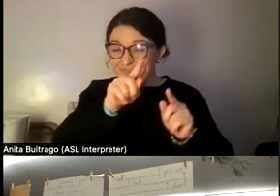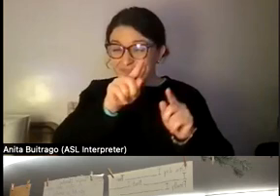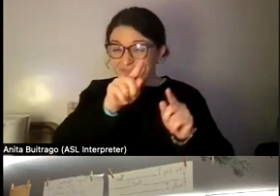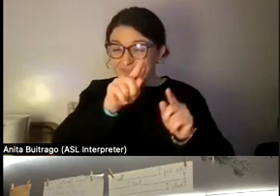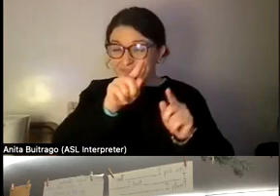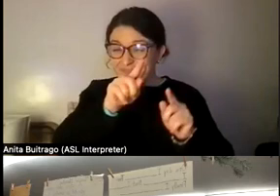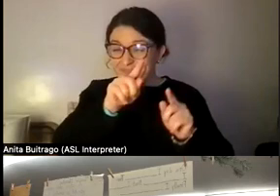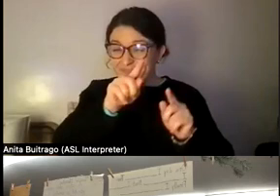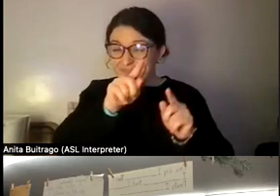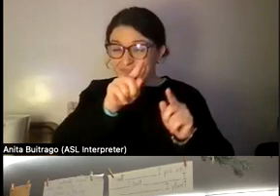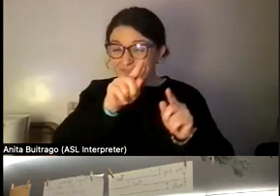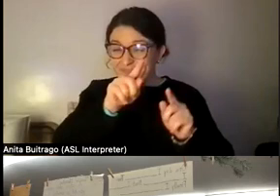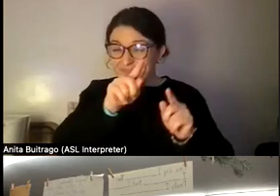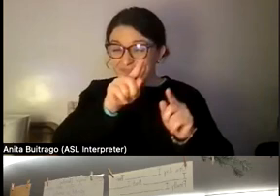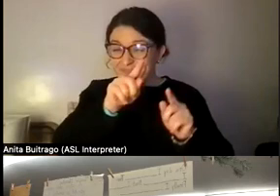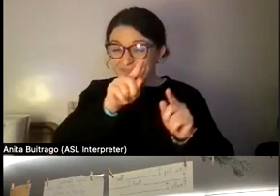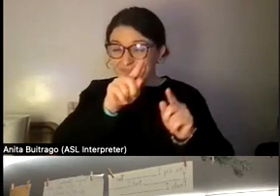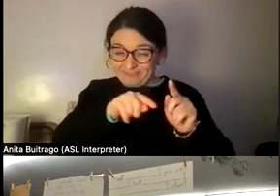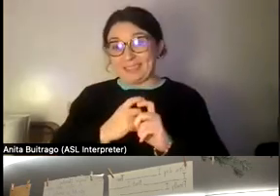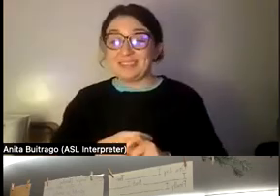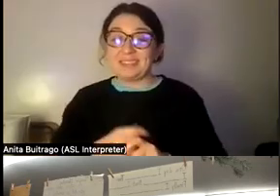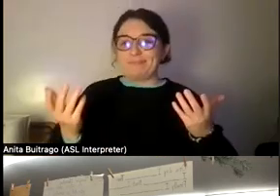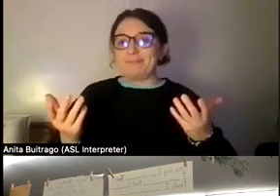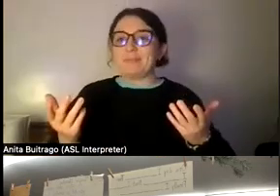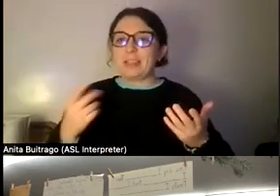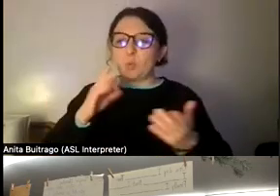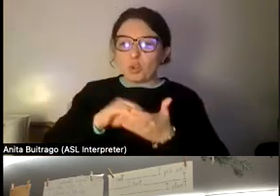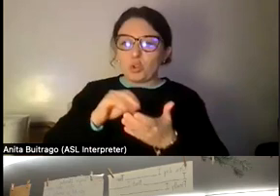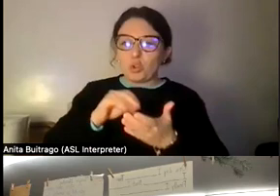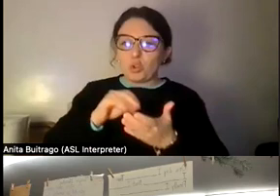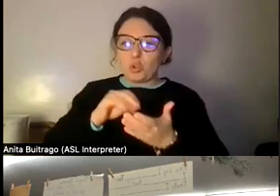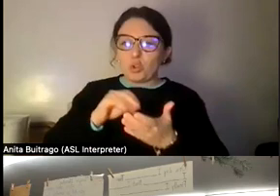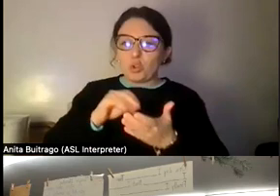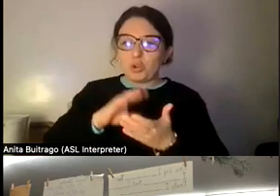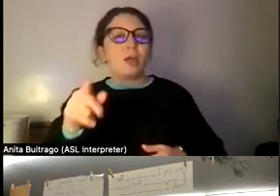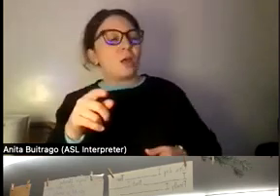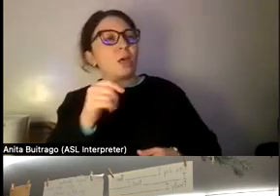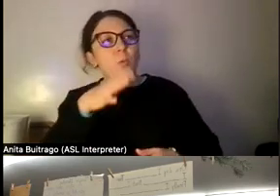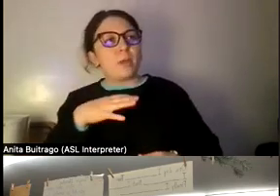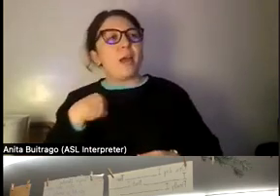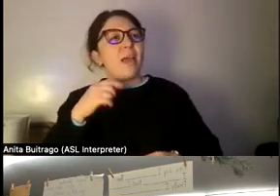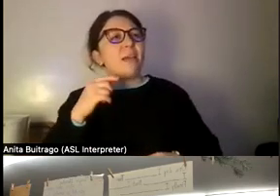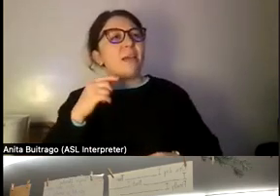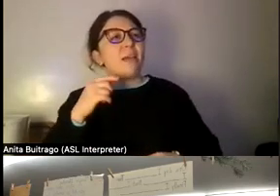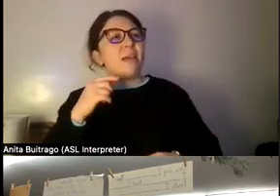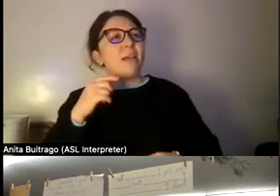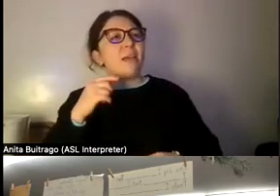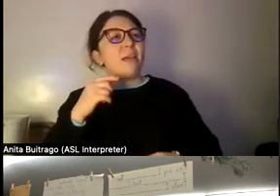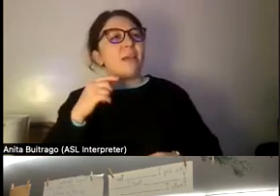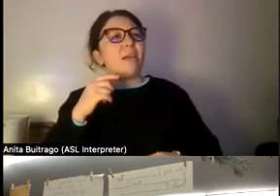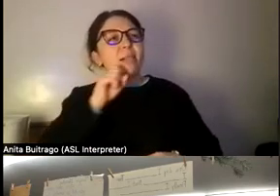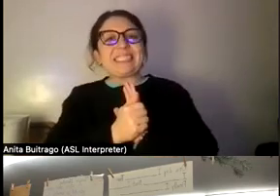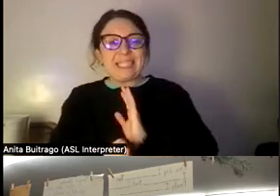they aren't there yet. I love that term, skilled reading, because it really acknowledges all the